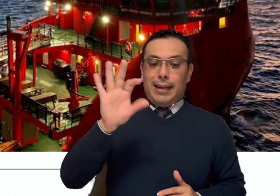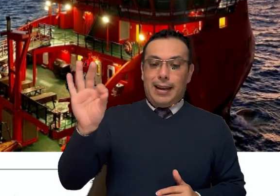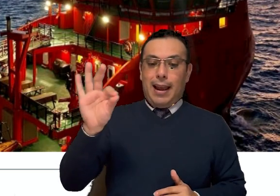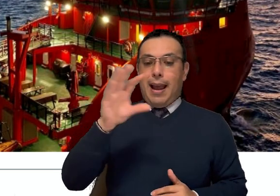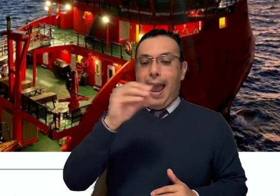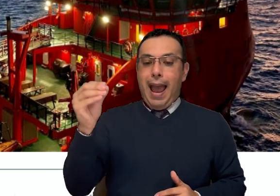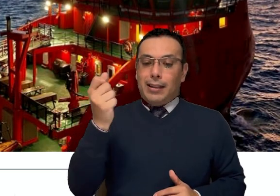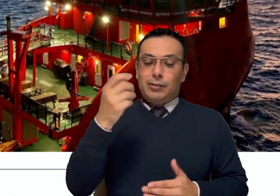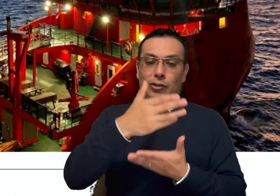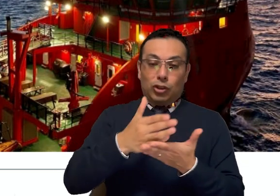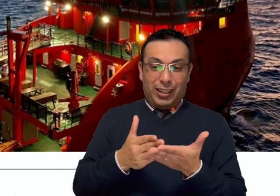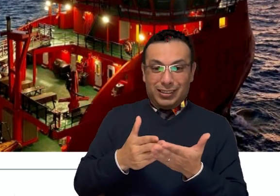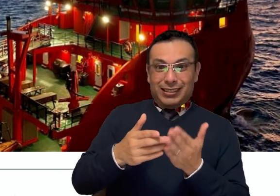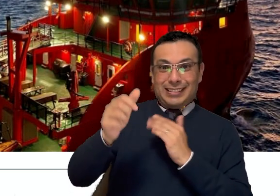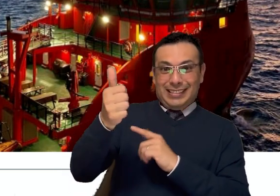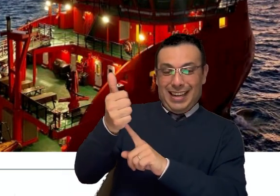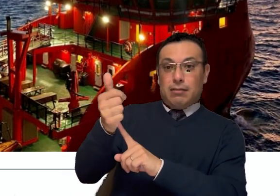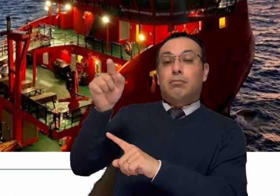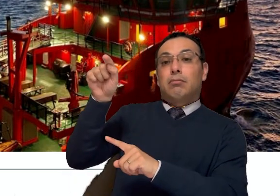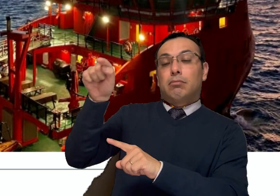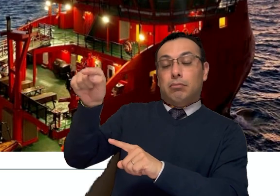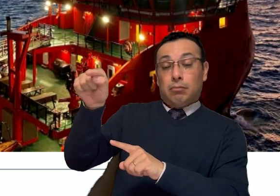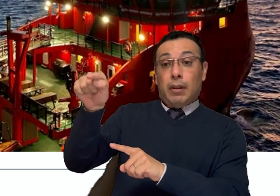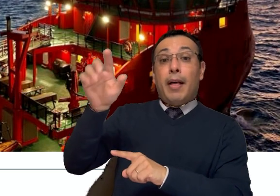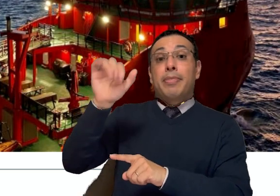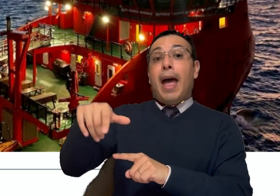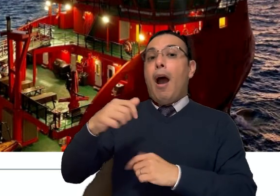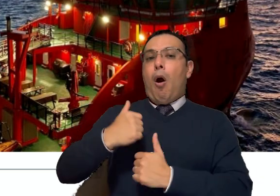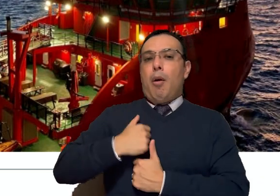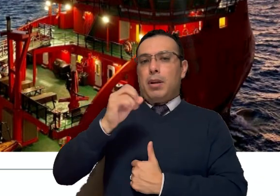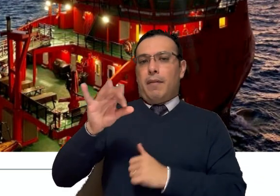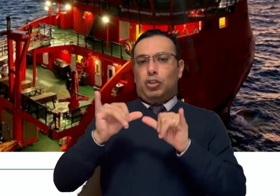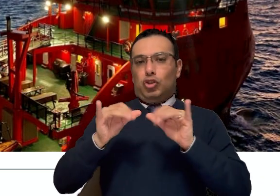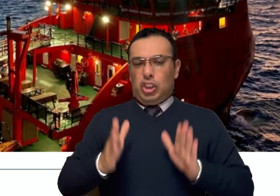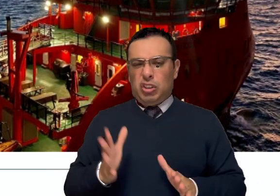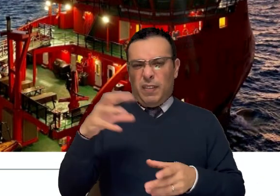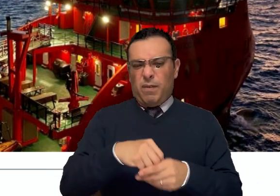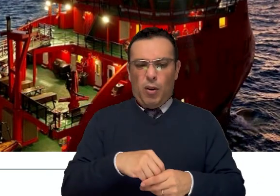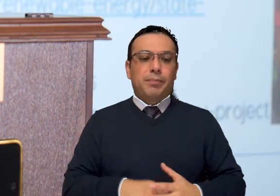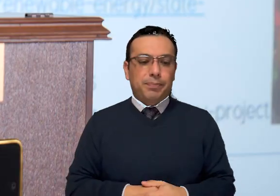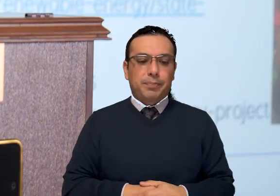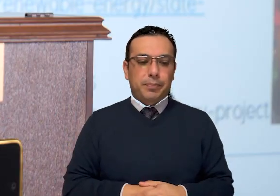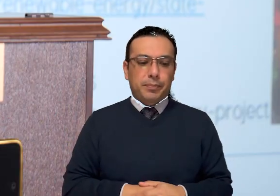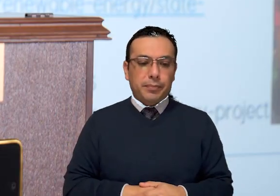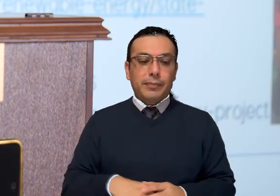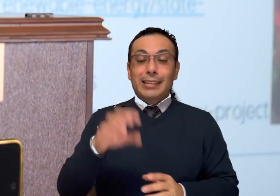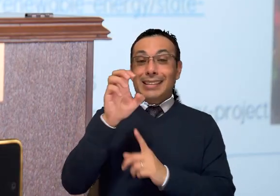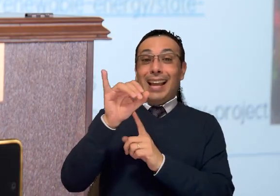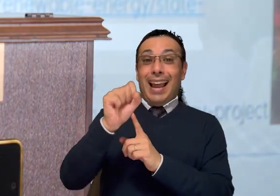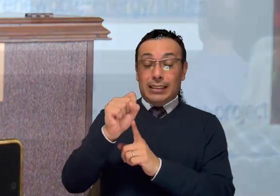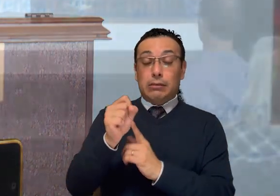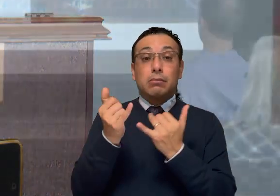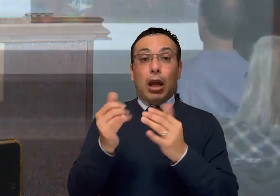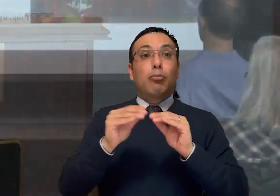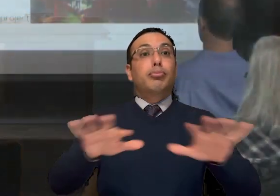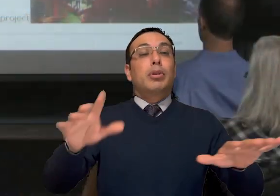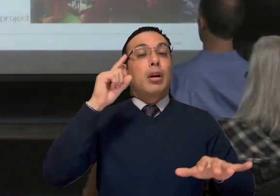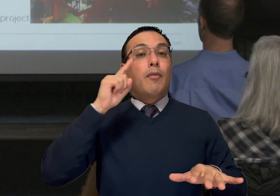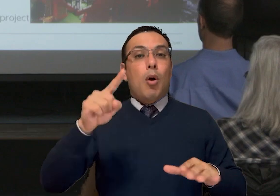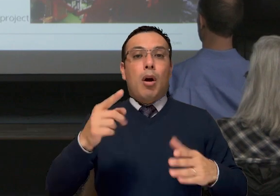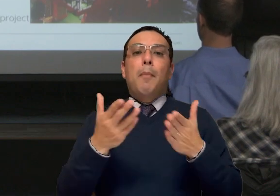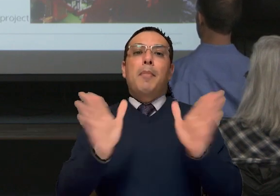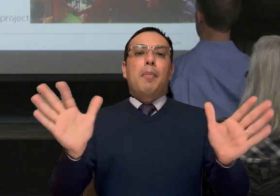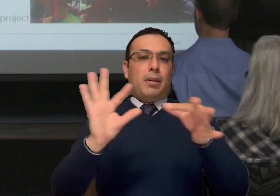As I mentioned, the DEIS is out for public comment right now. The BOEM will be having public hearings